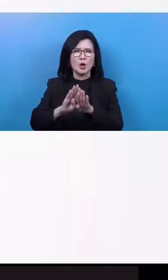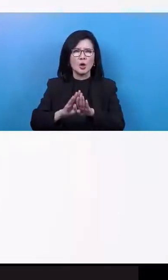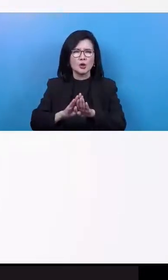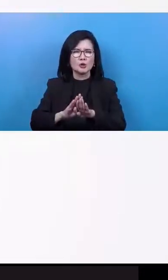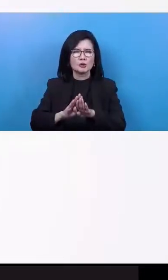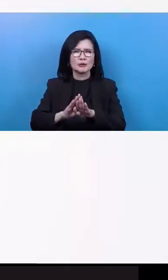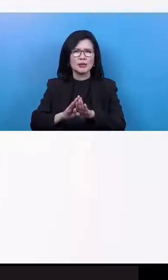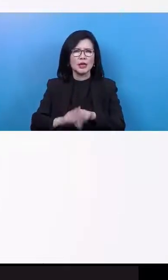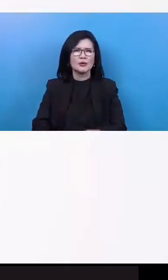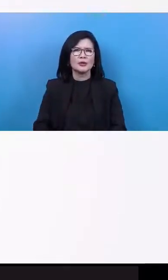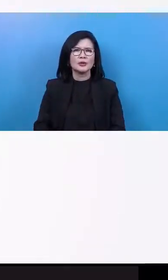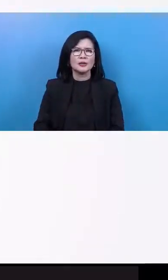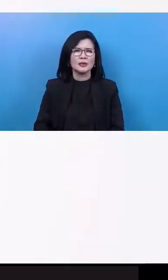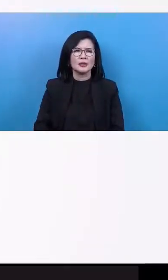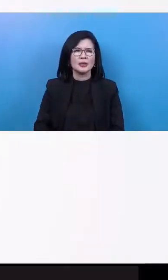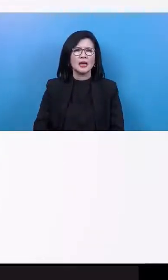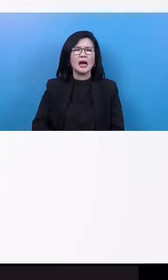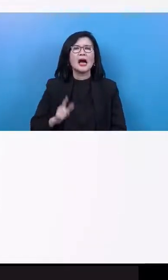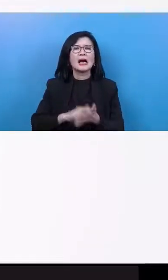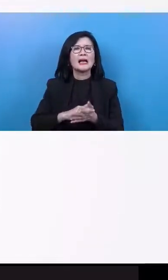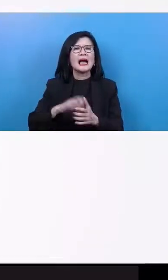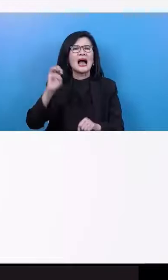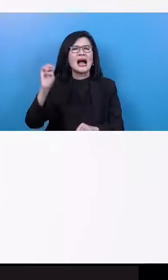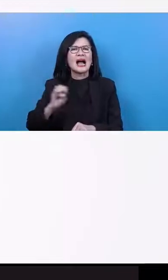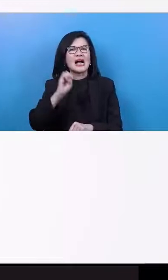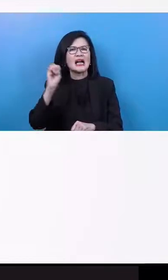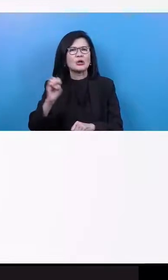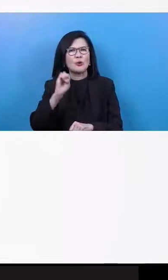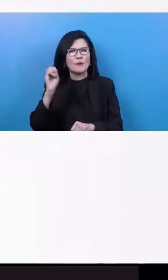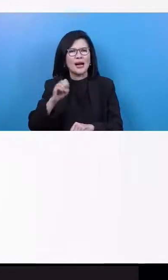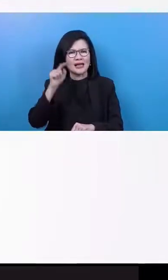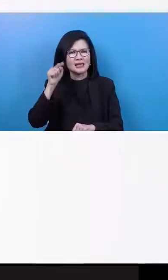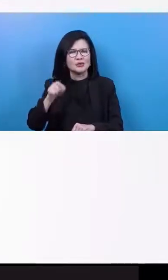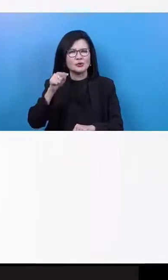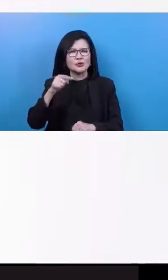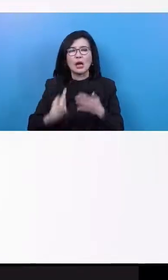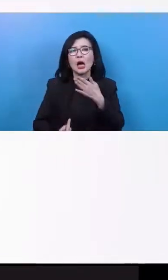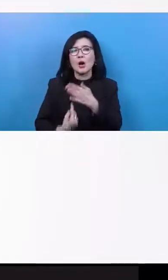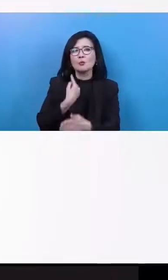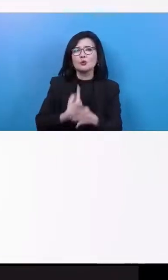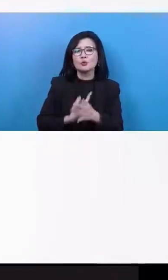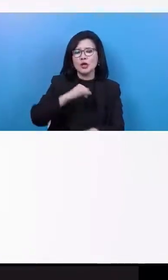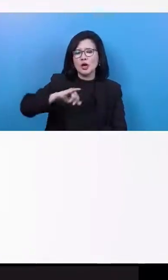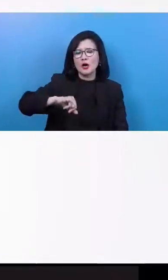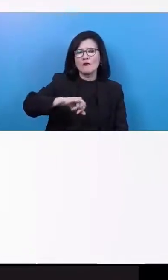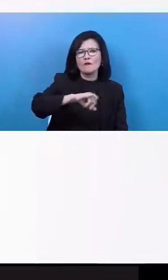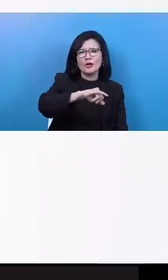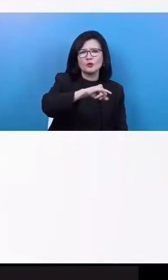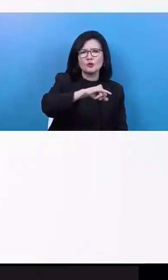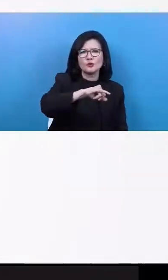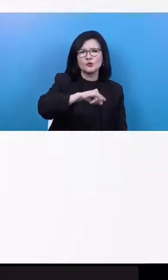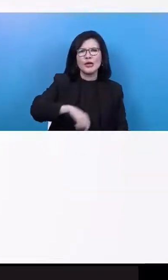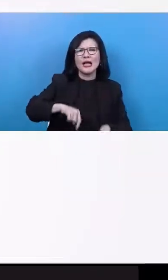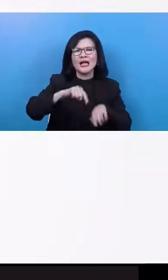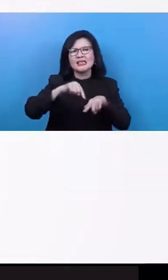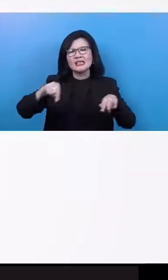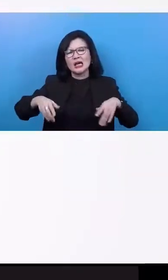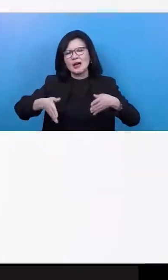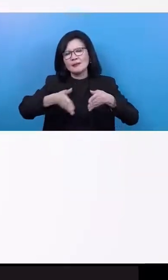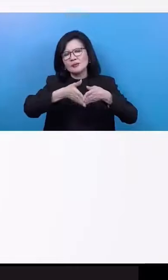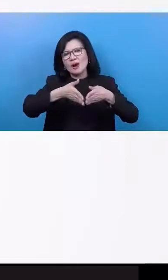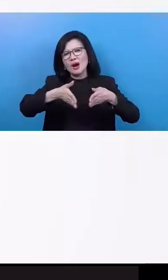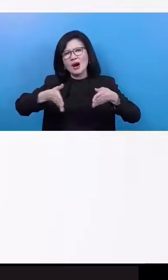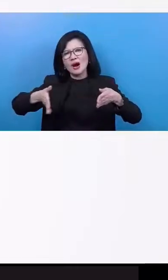variants. And I think that is quite clear that we still have a long way to go in terms of addressing